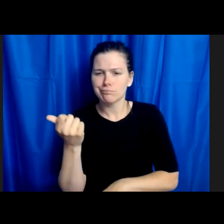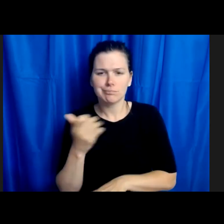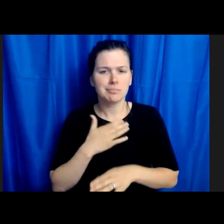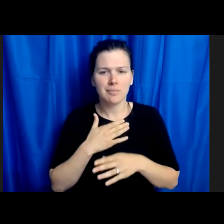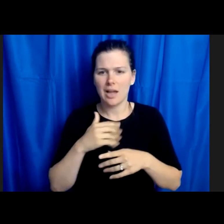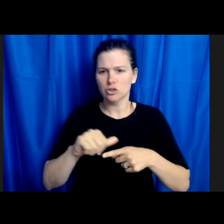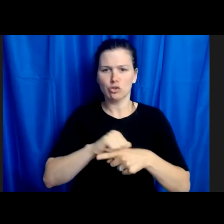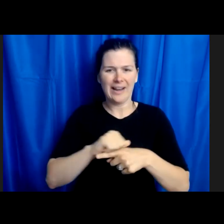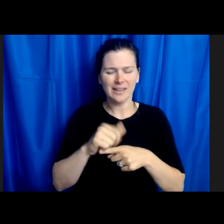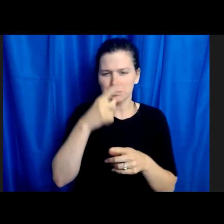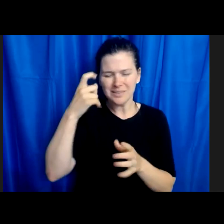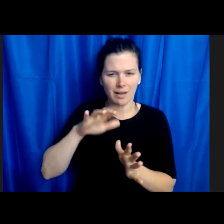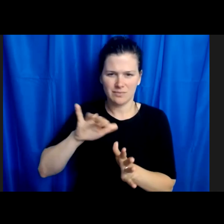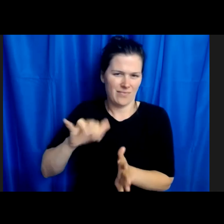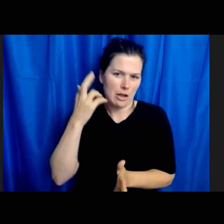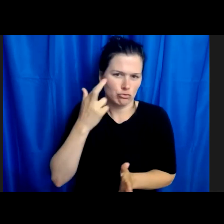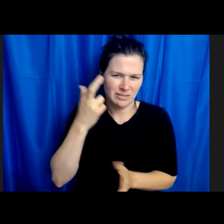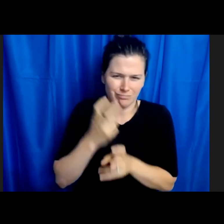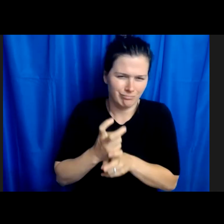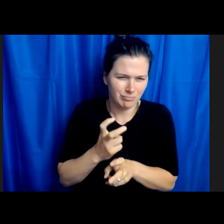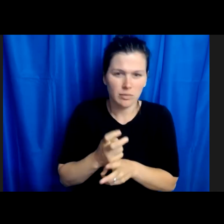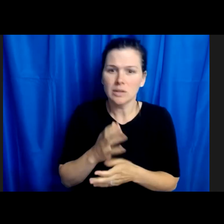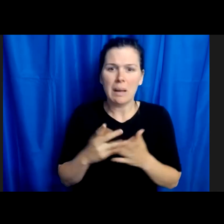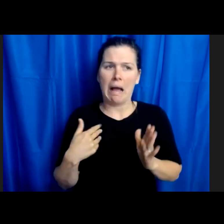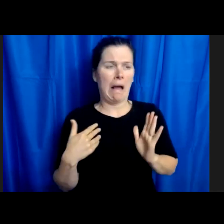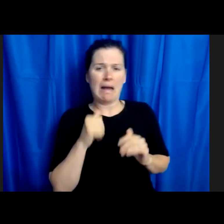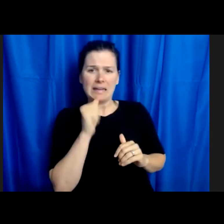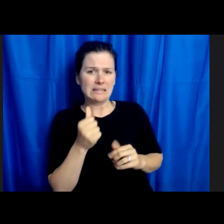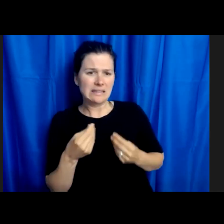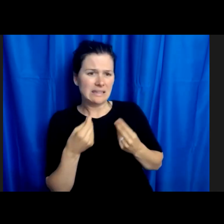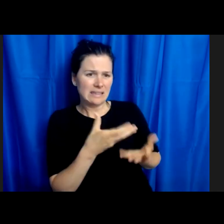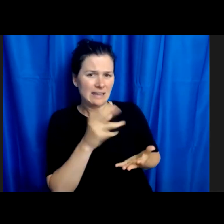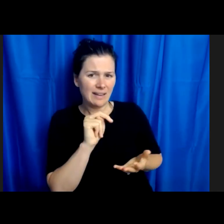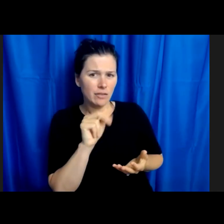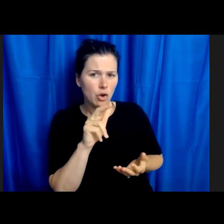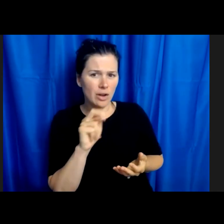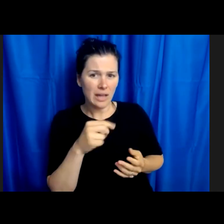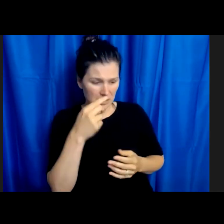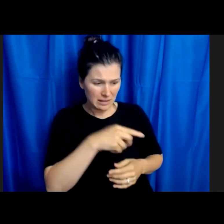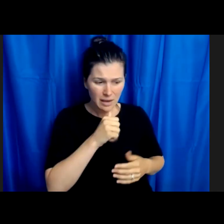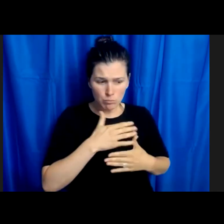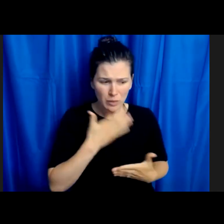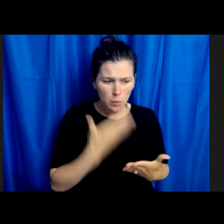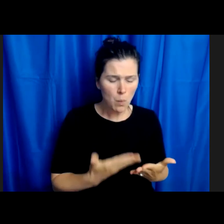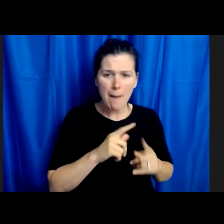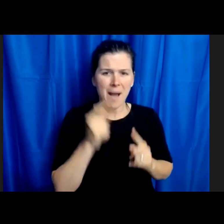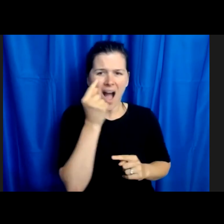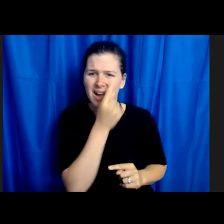reason. I've had people tell me, well, I didn't give them Narcan. I know they're not breathing well, but their pupils aren't pinpoint.